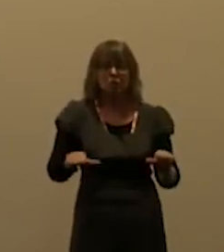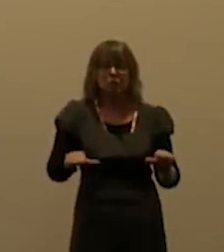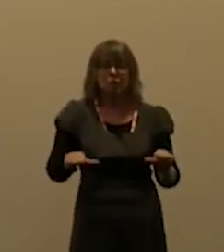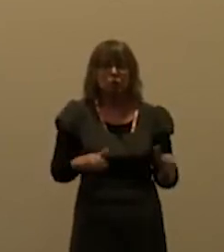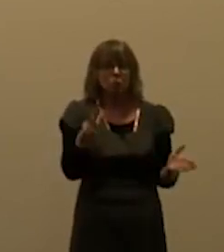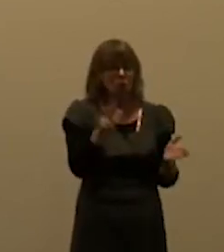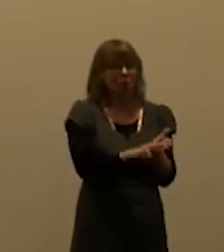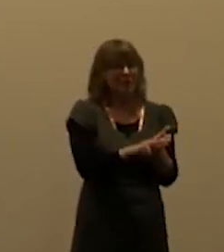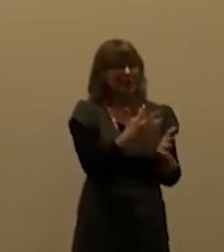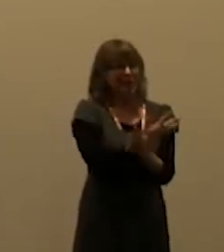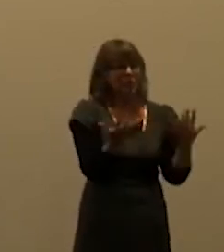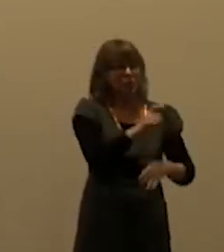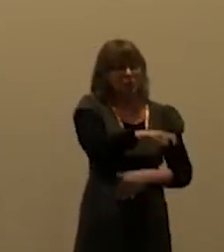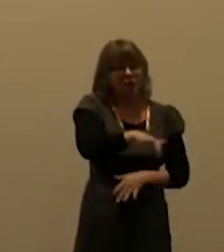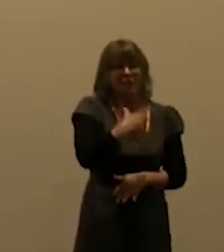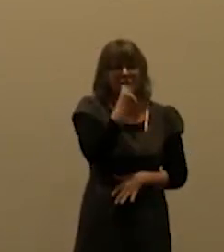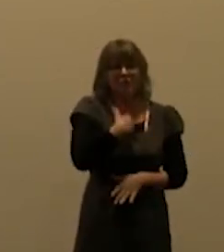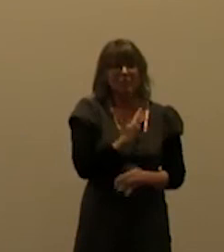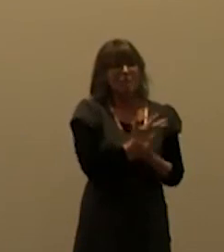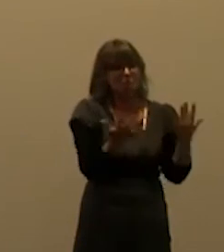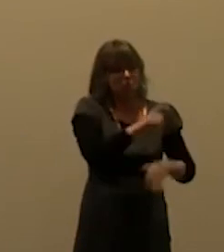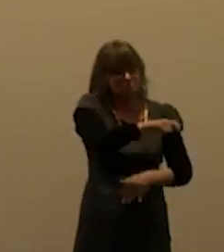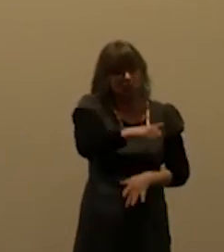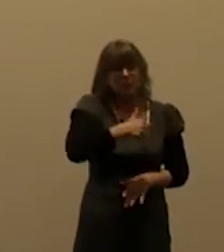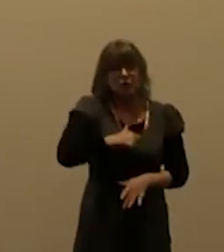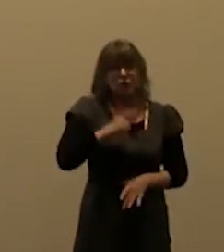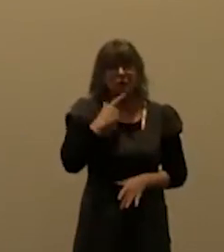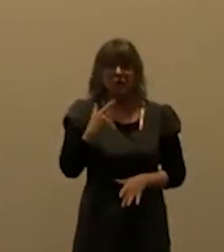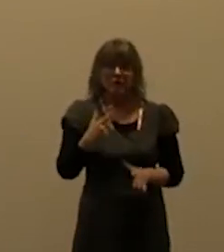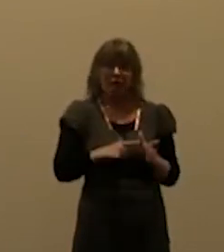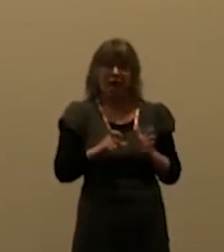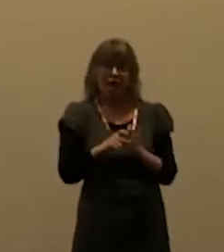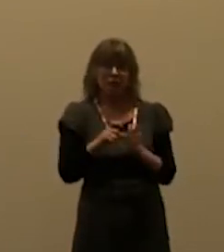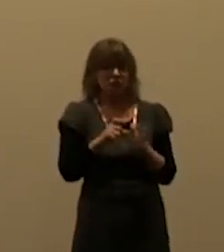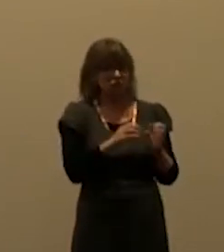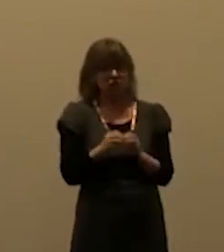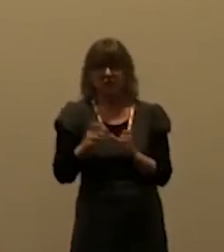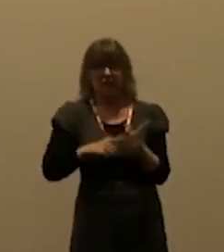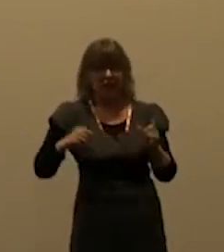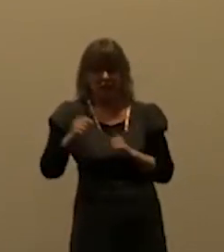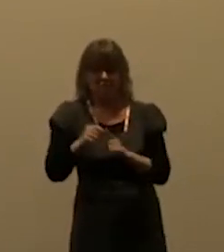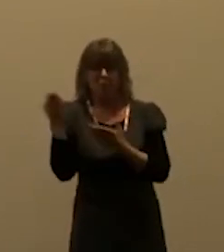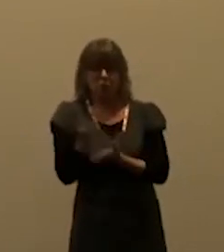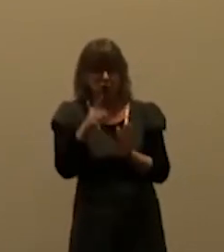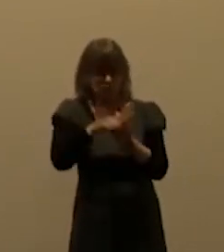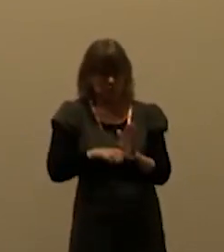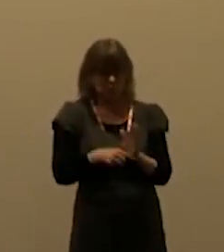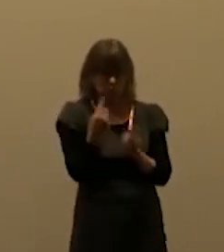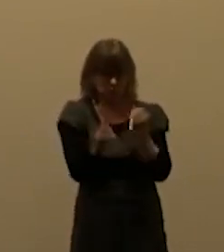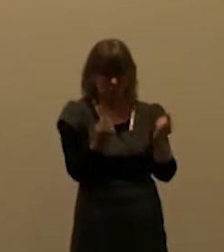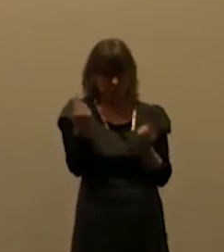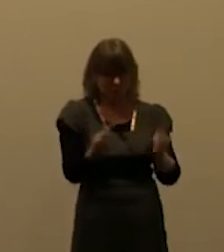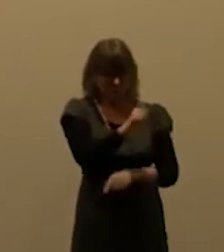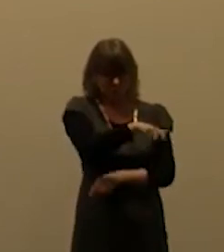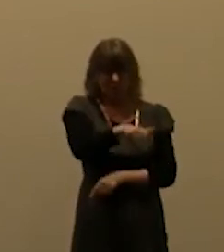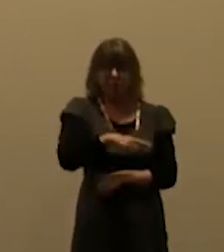authenticate to multiple clients? So for multiple clients, you would need an Azure AD app or a service principal for each one. Yeah, that's how it works,